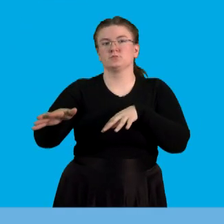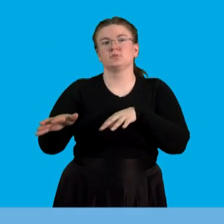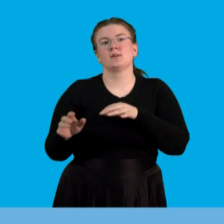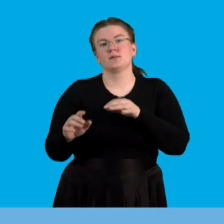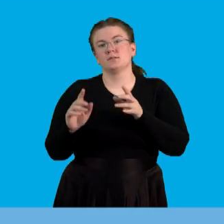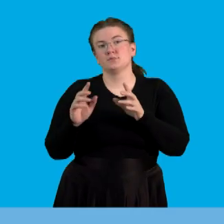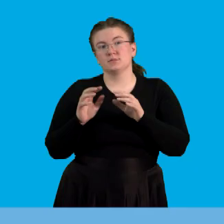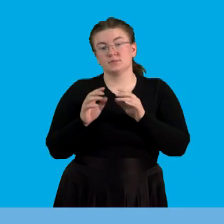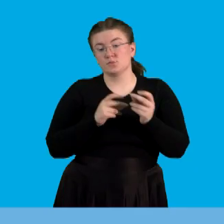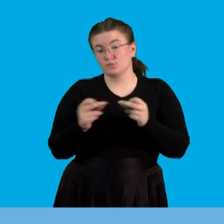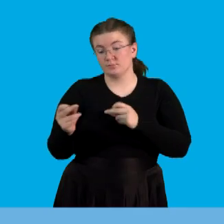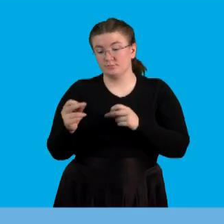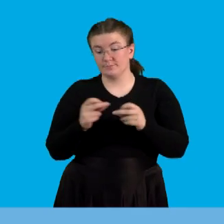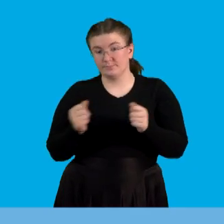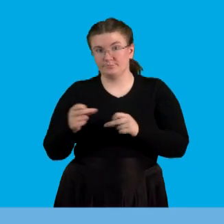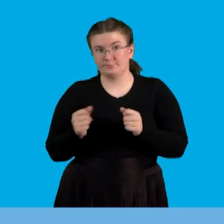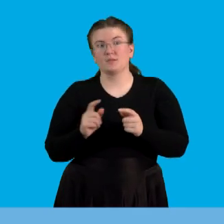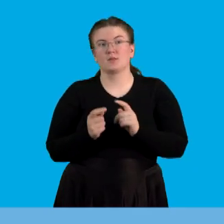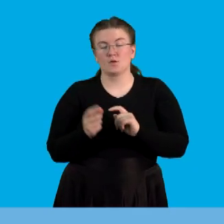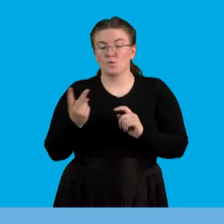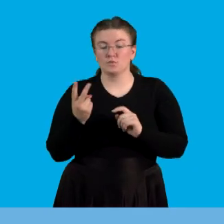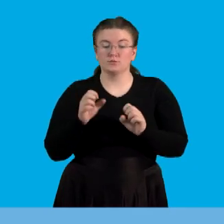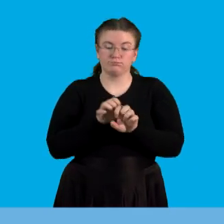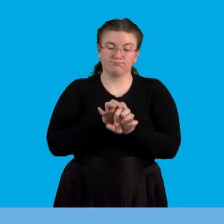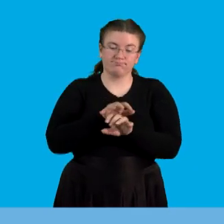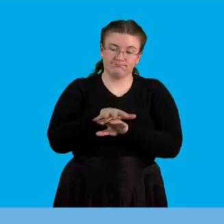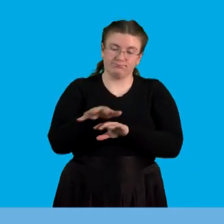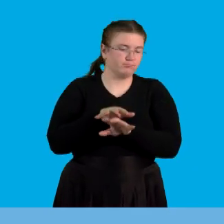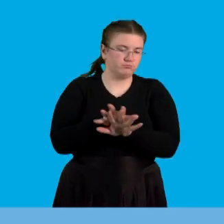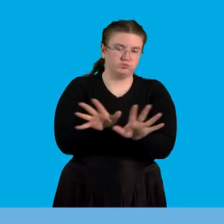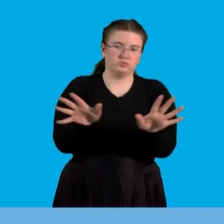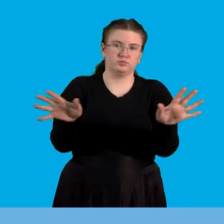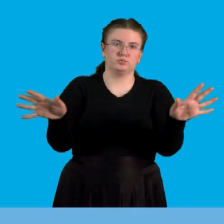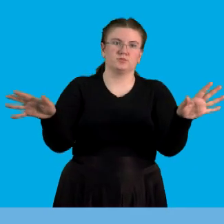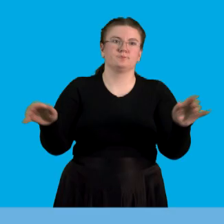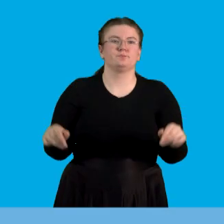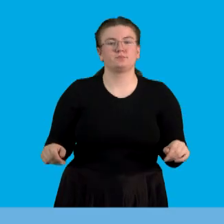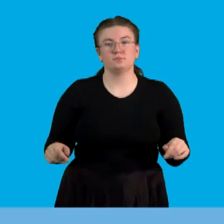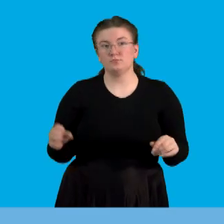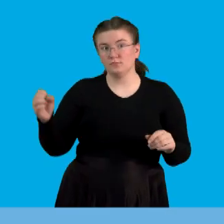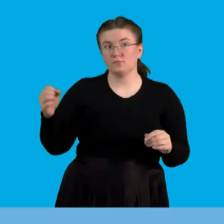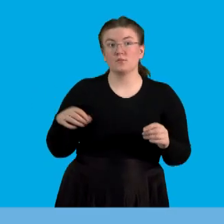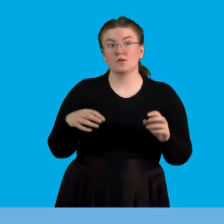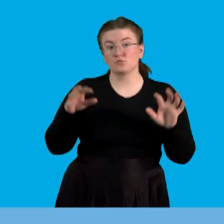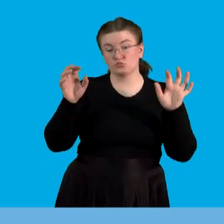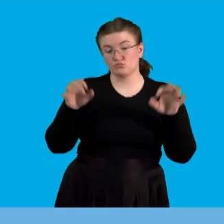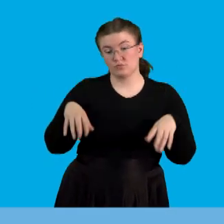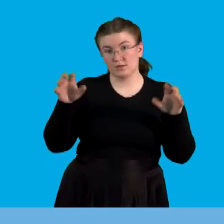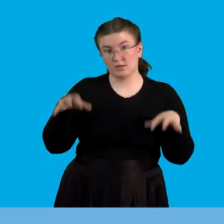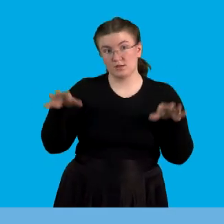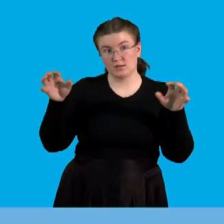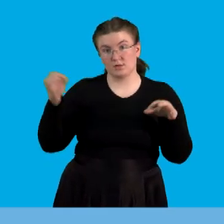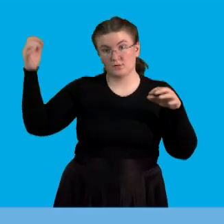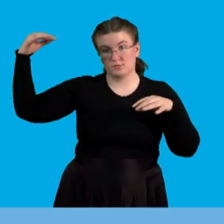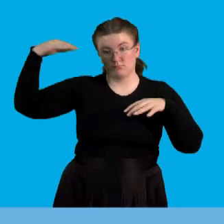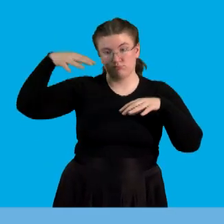refract, remember, it changes speeds and changes direction as well. The light is then reflected off the back of the raindrop, and